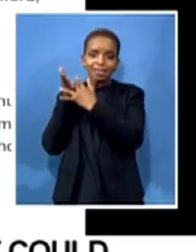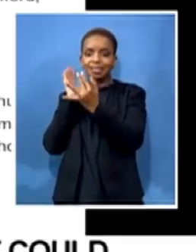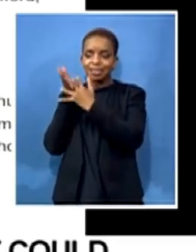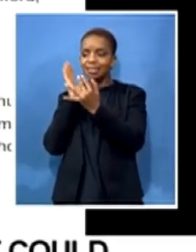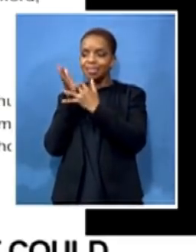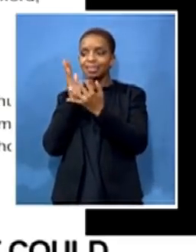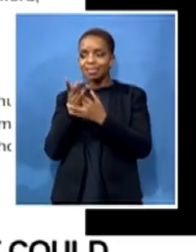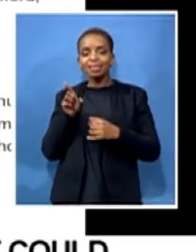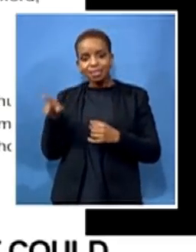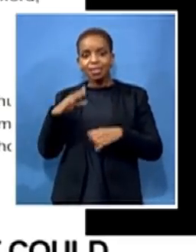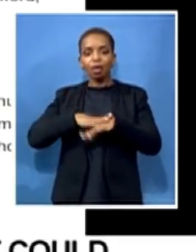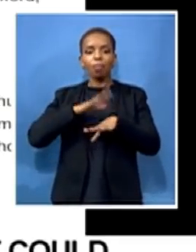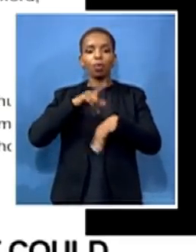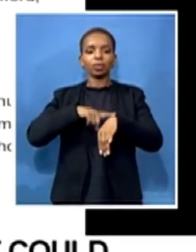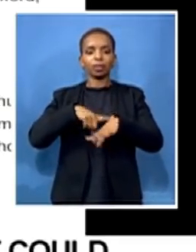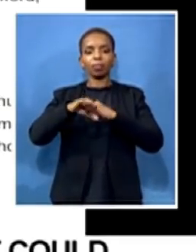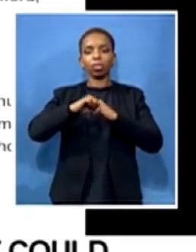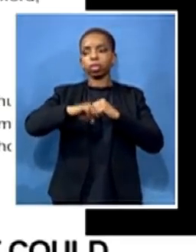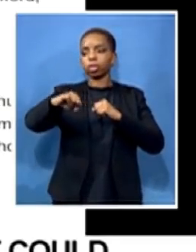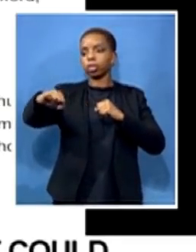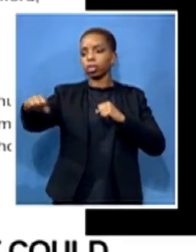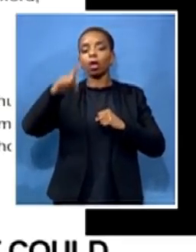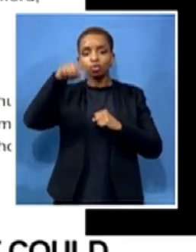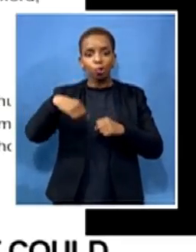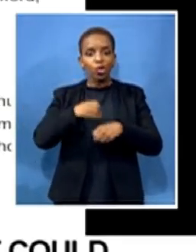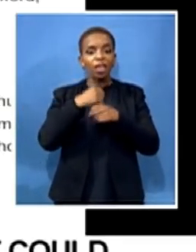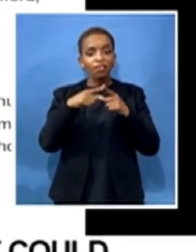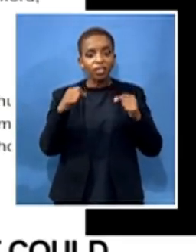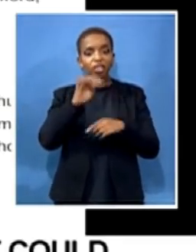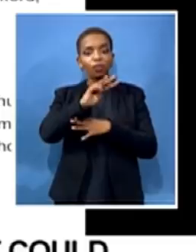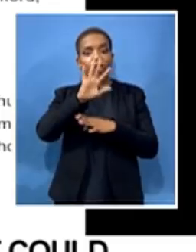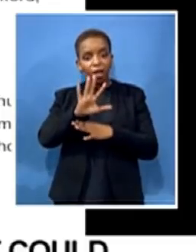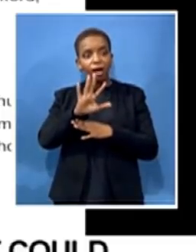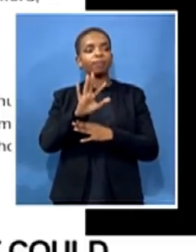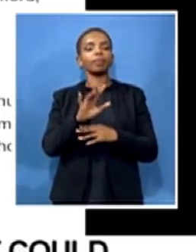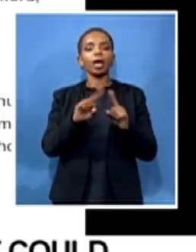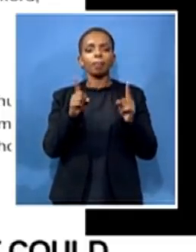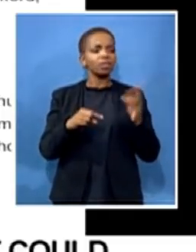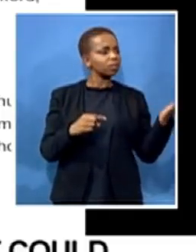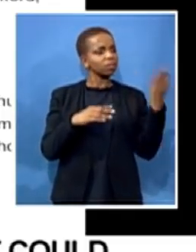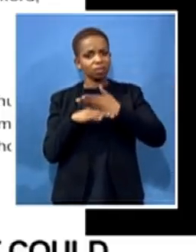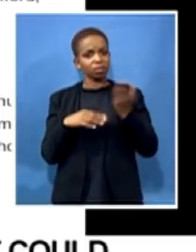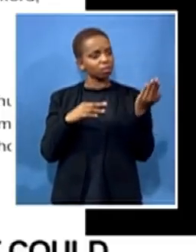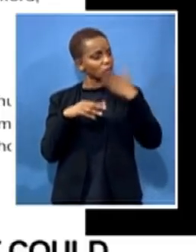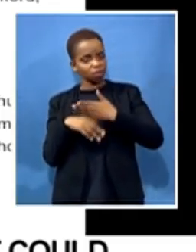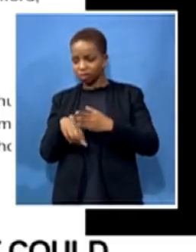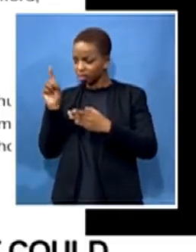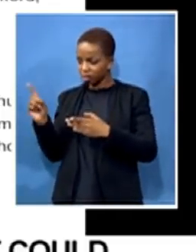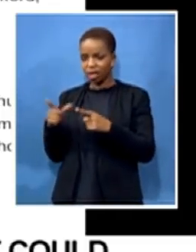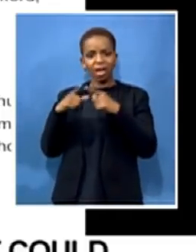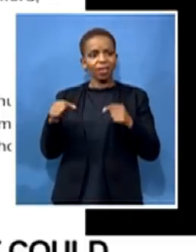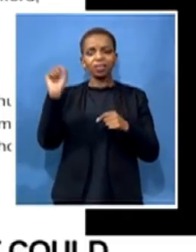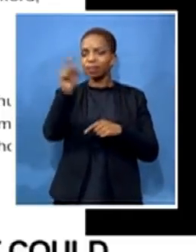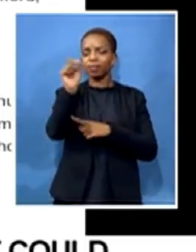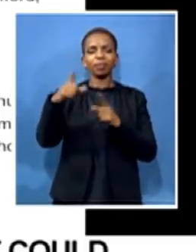1:45. But because every time there is someone coming in, we are allowing the Minister to finish the presentation. Minister, can you continue?